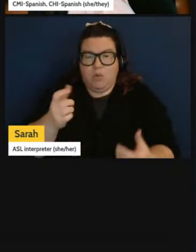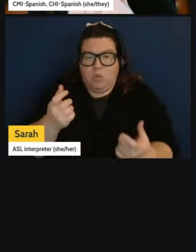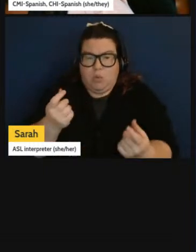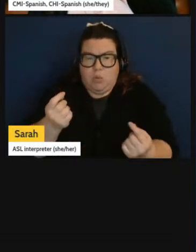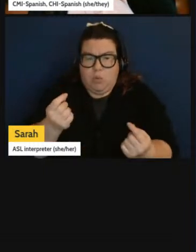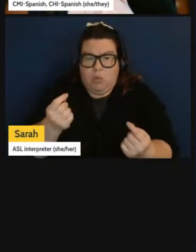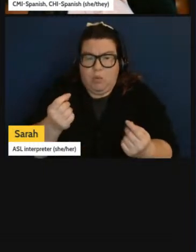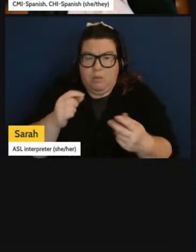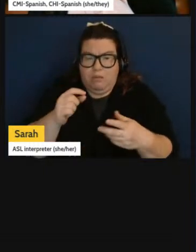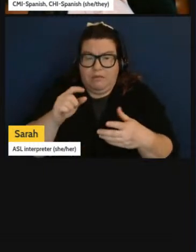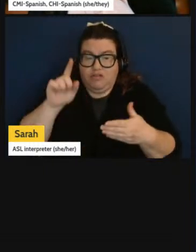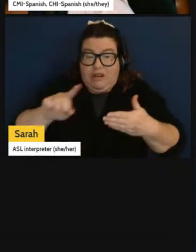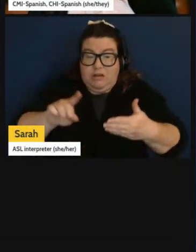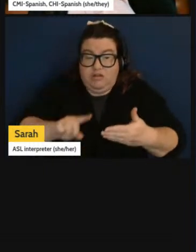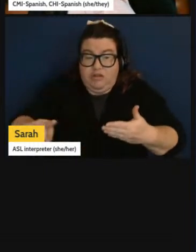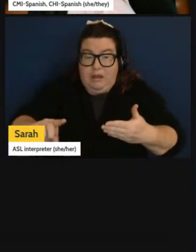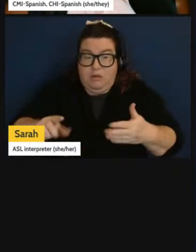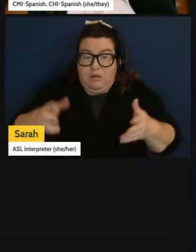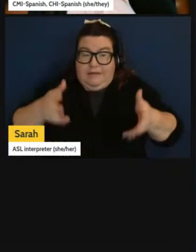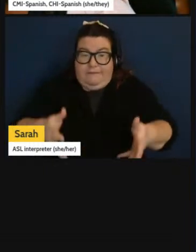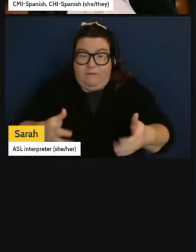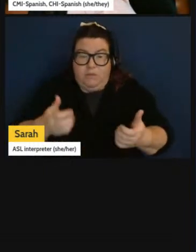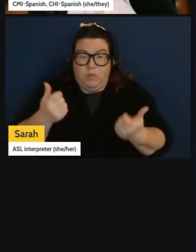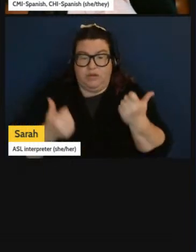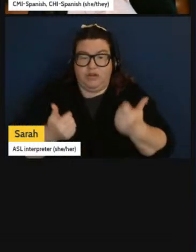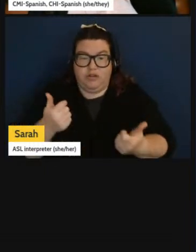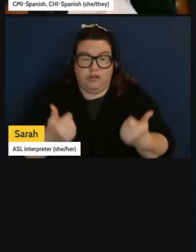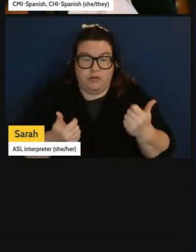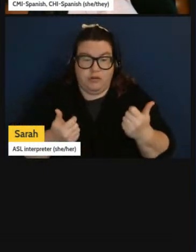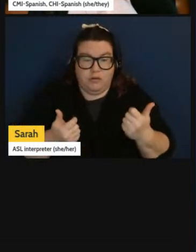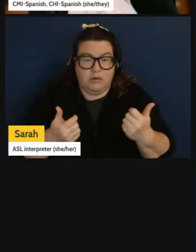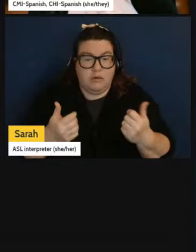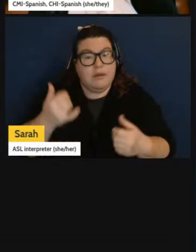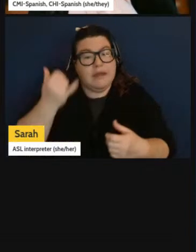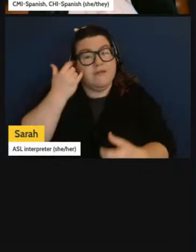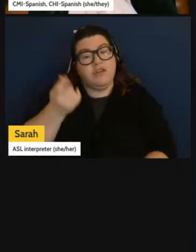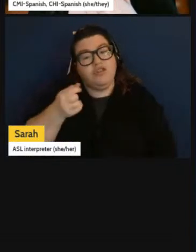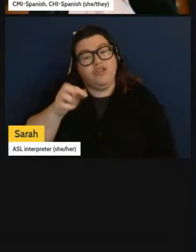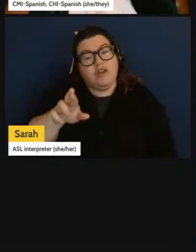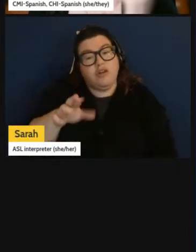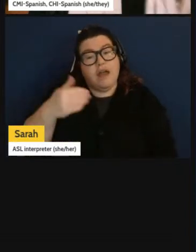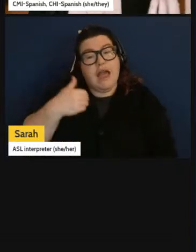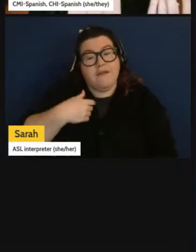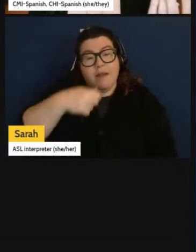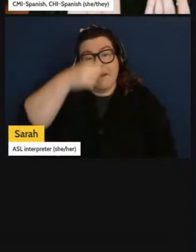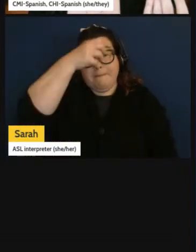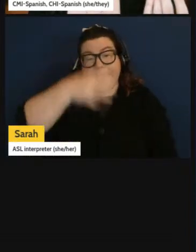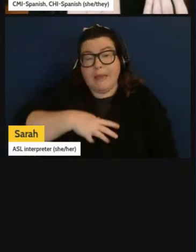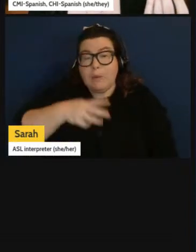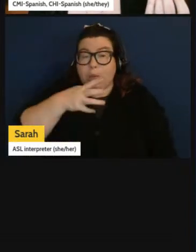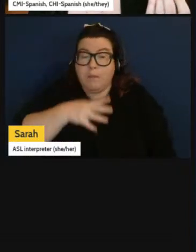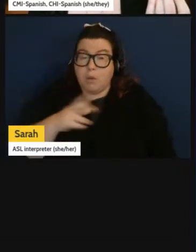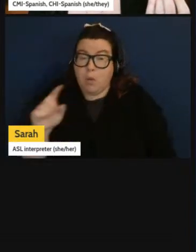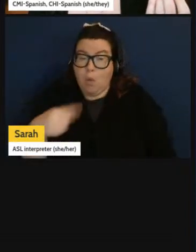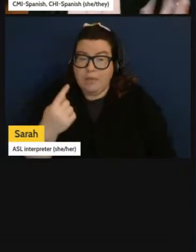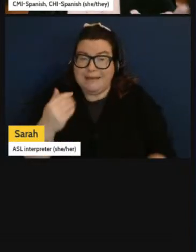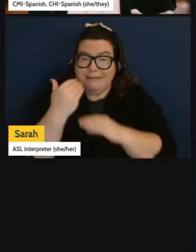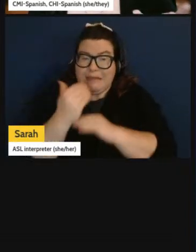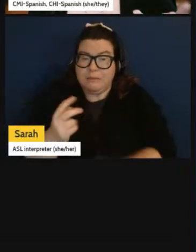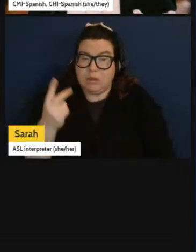and female or check neither? But if we're talking about gender and we have man and woman, and those are the only two